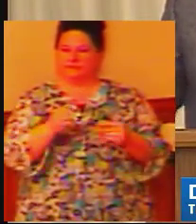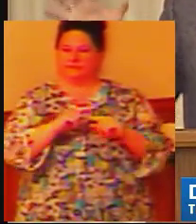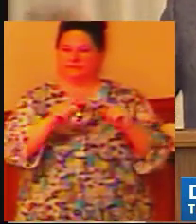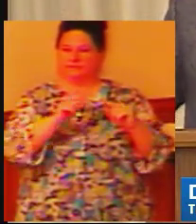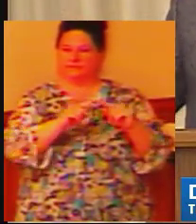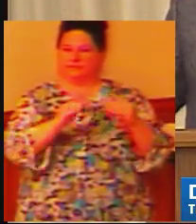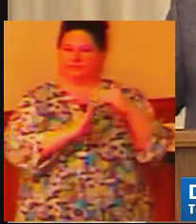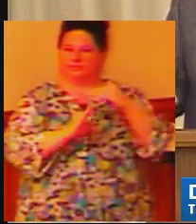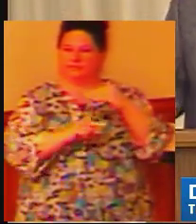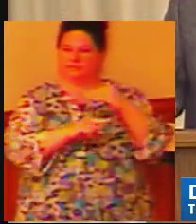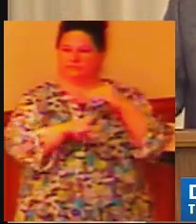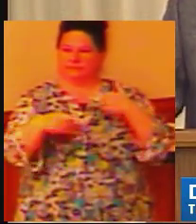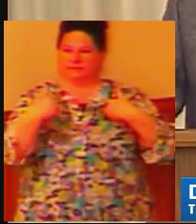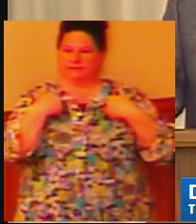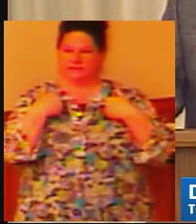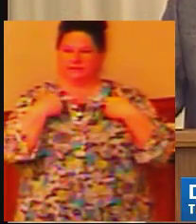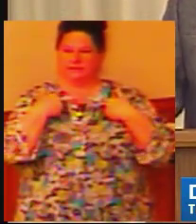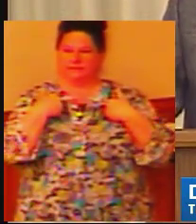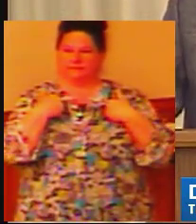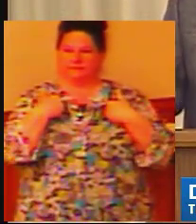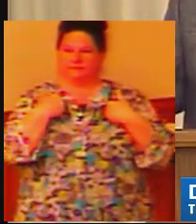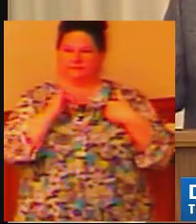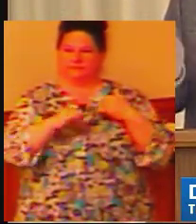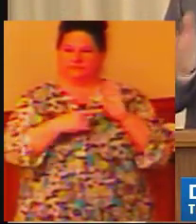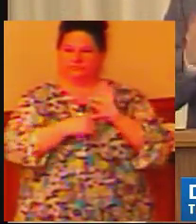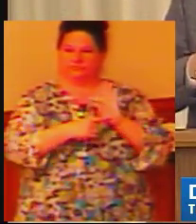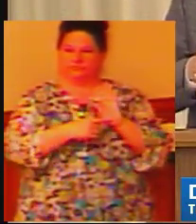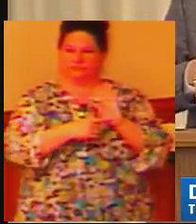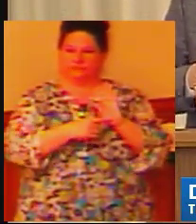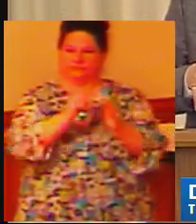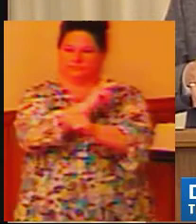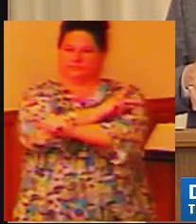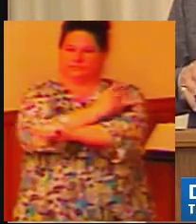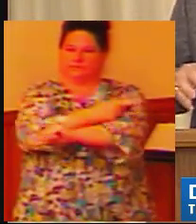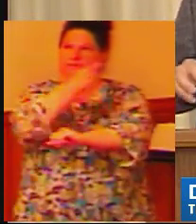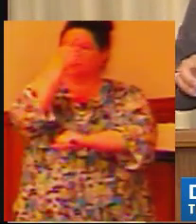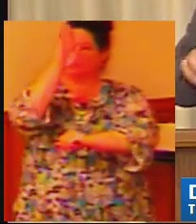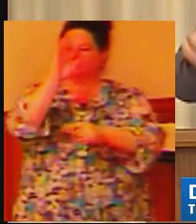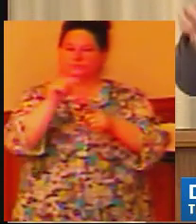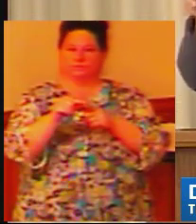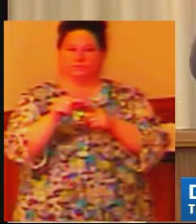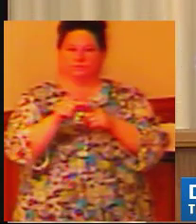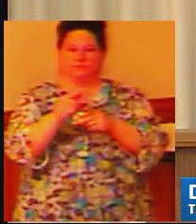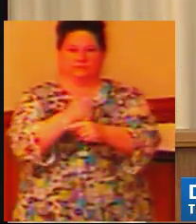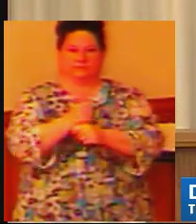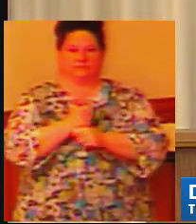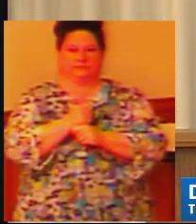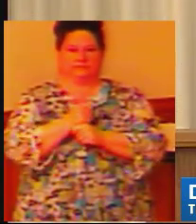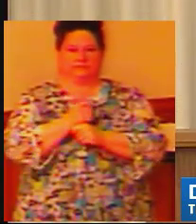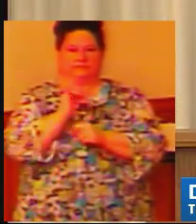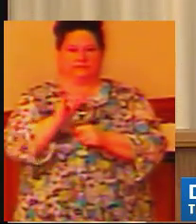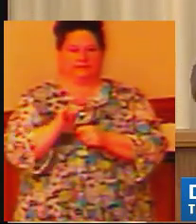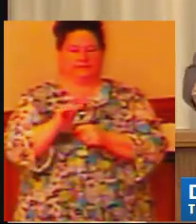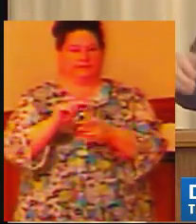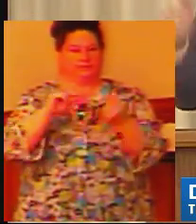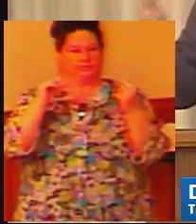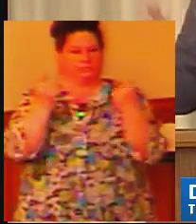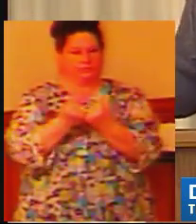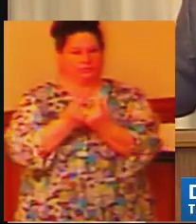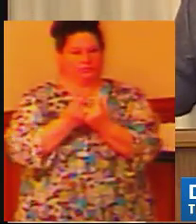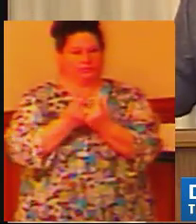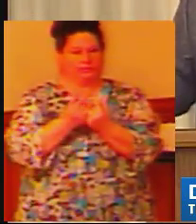different backgrounds that they had. And this shows also the power of God's word to take this diverse group